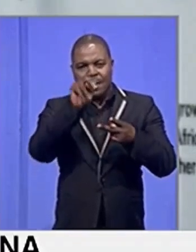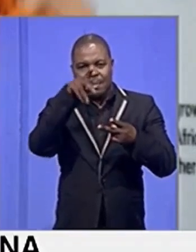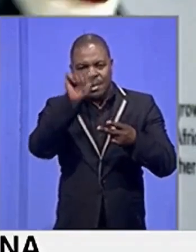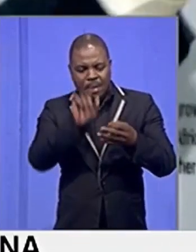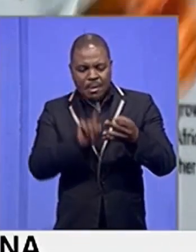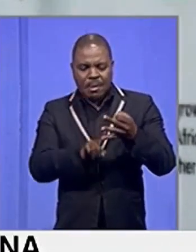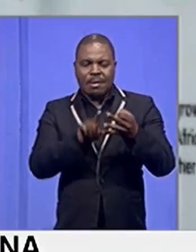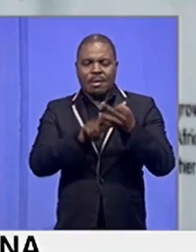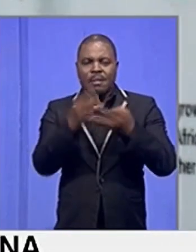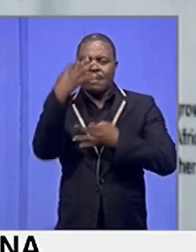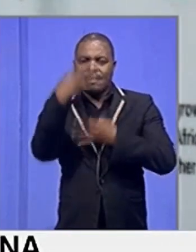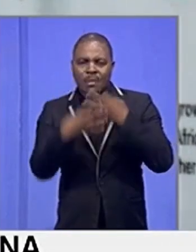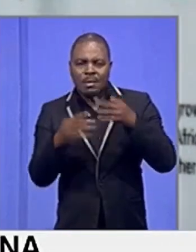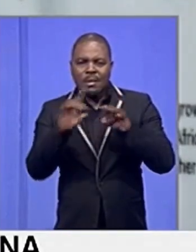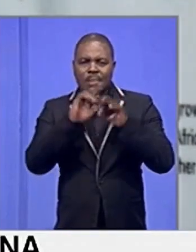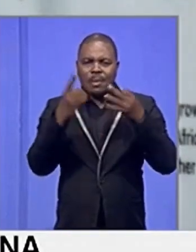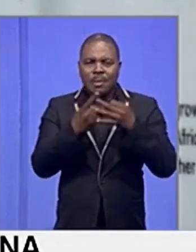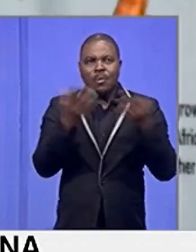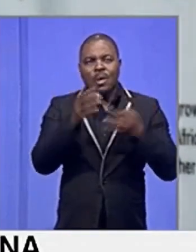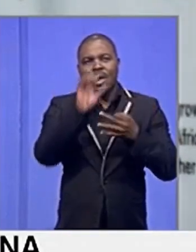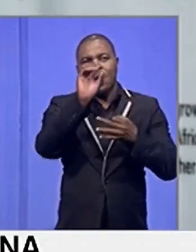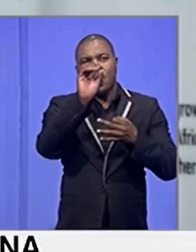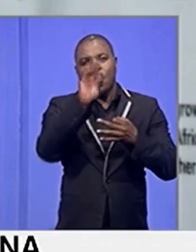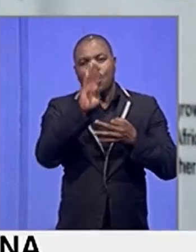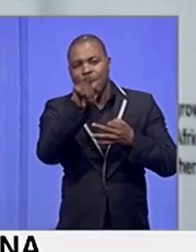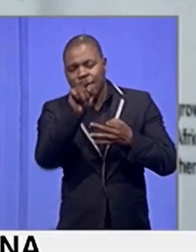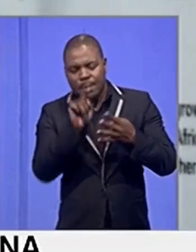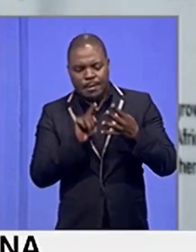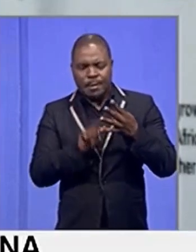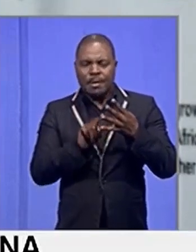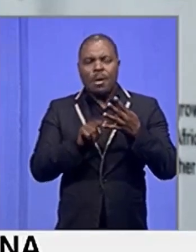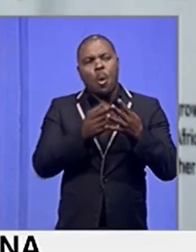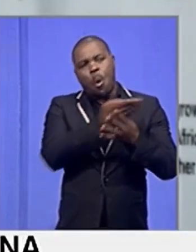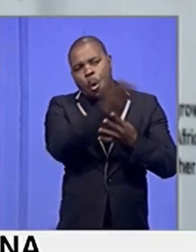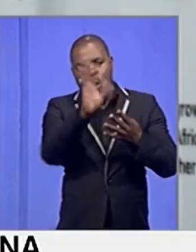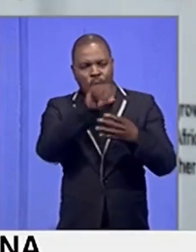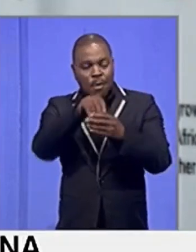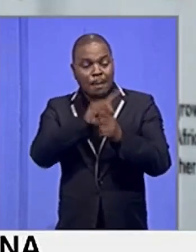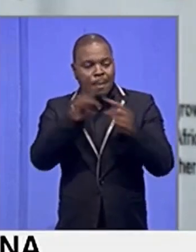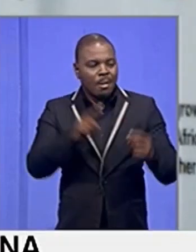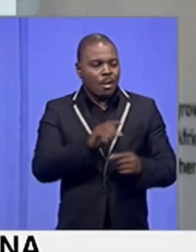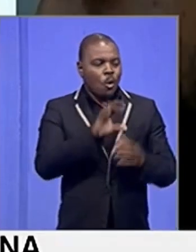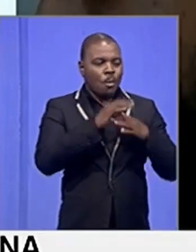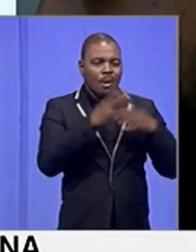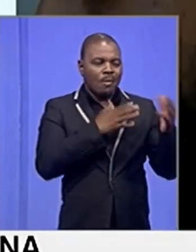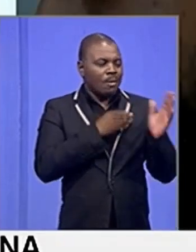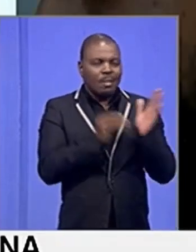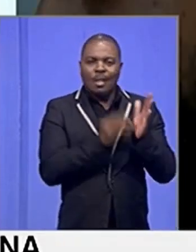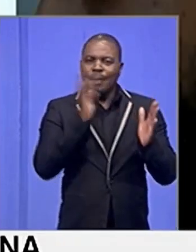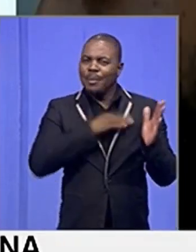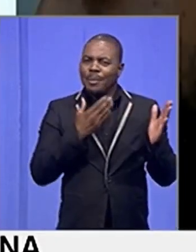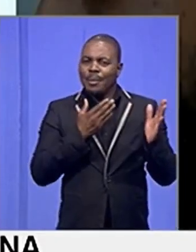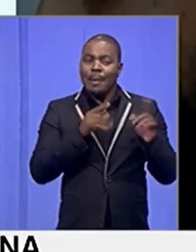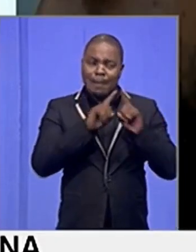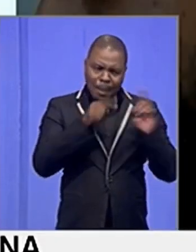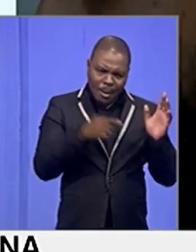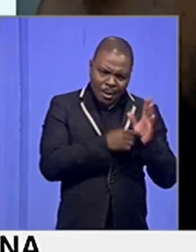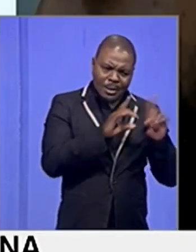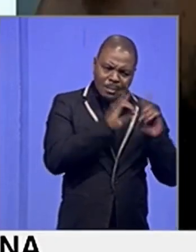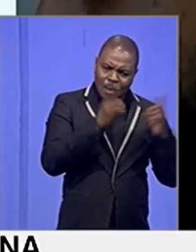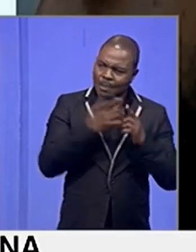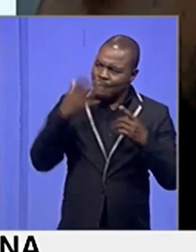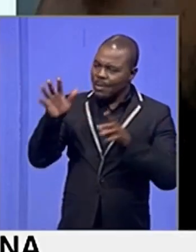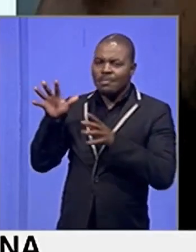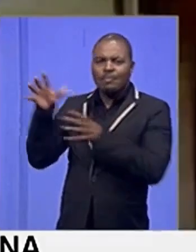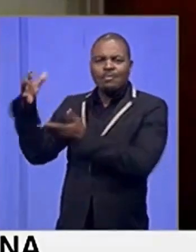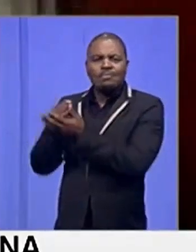go for the Correctional Service Facility in Bloemfontein, go to everybody else except Home Affairs, which is the department that brought people here. If